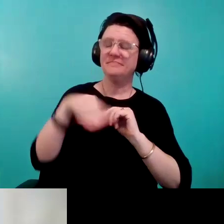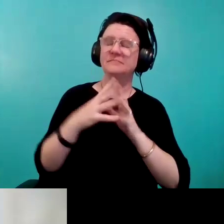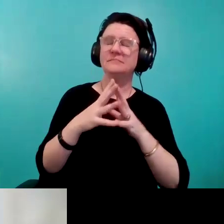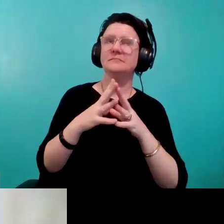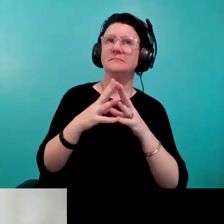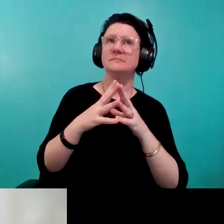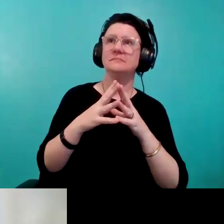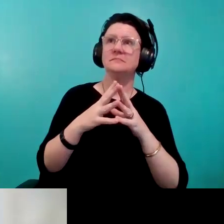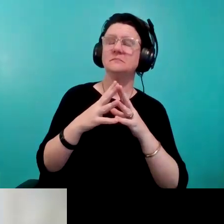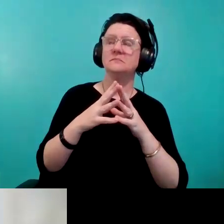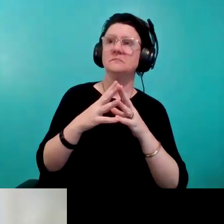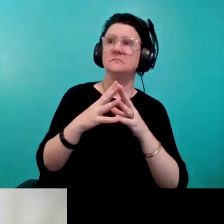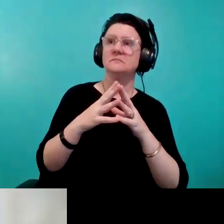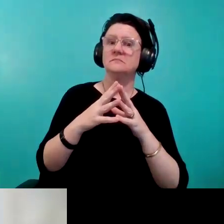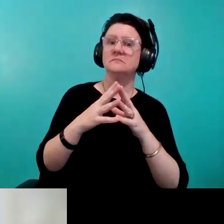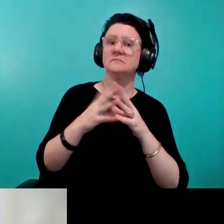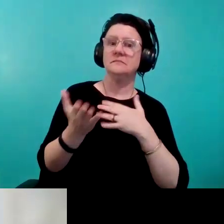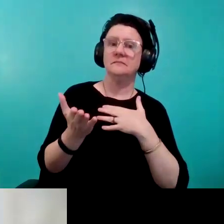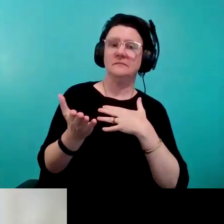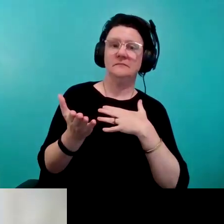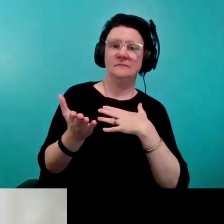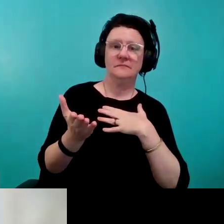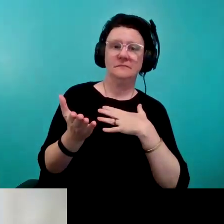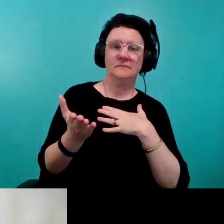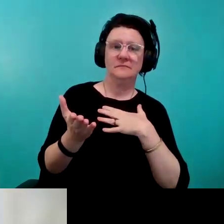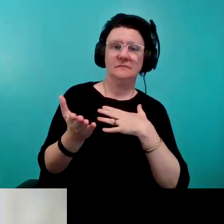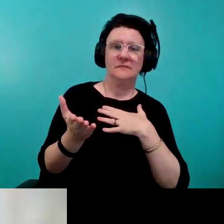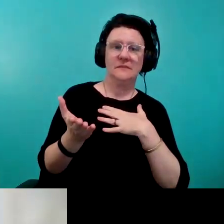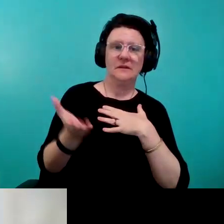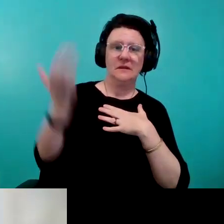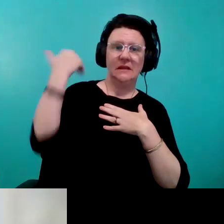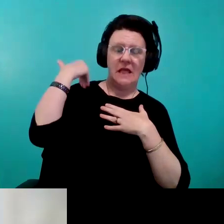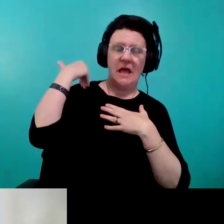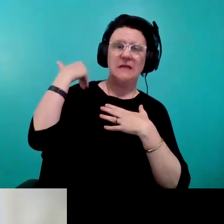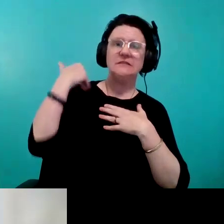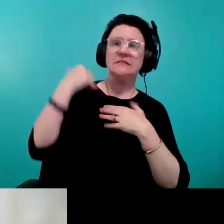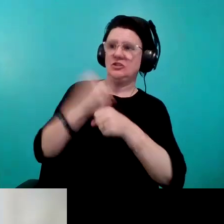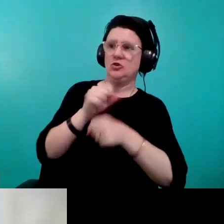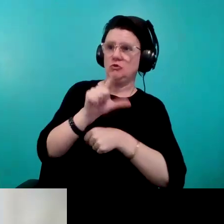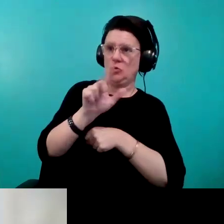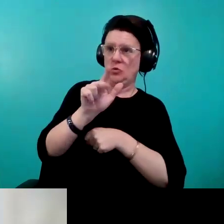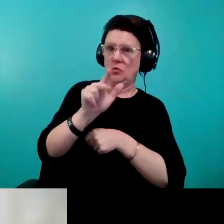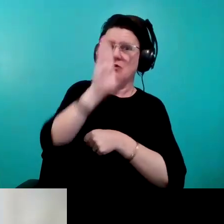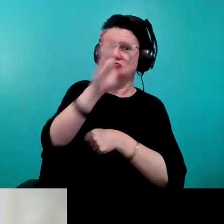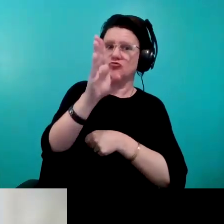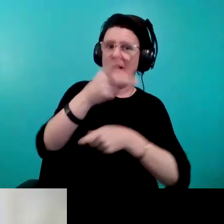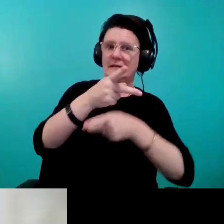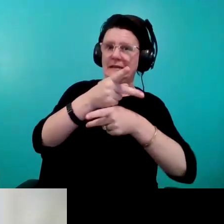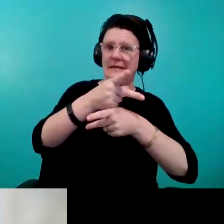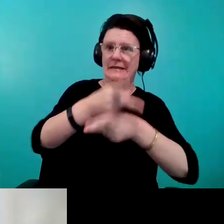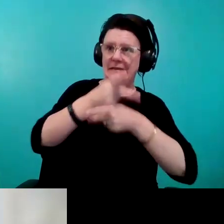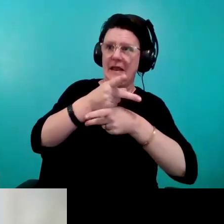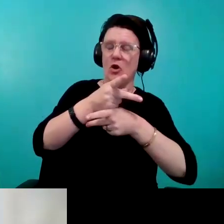things that I learned a lot about in the interim in like 2023 was about direct care service or direct